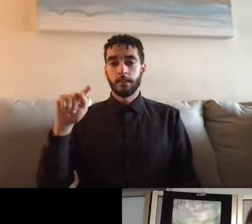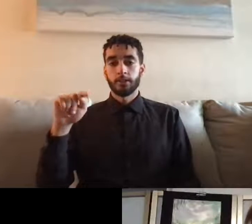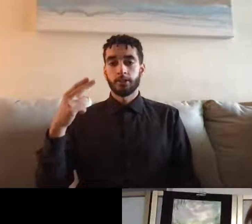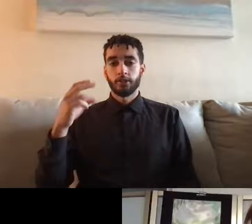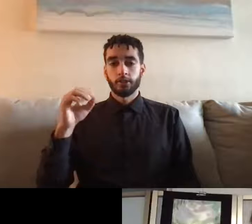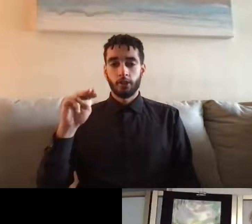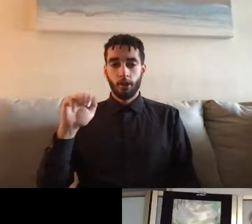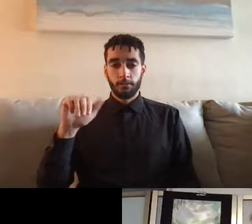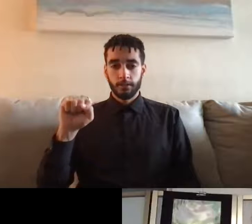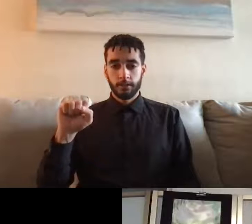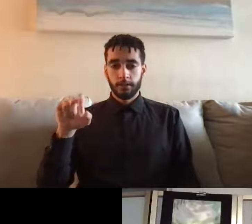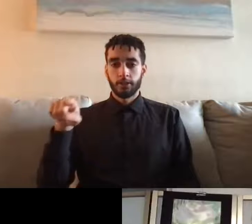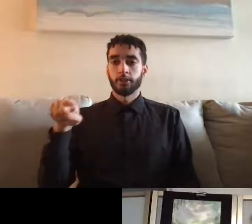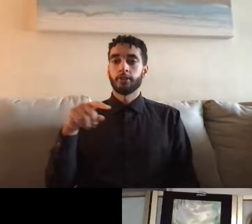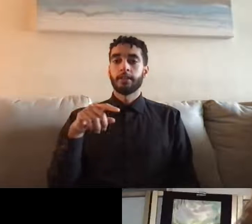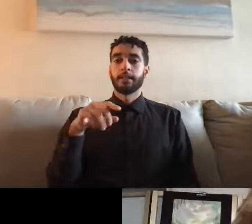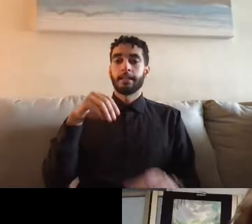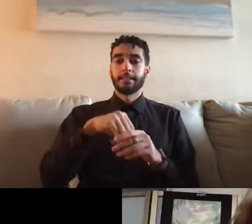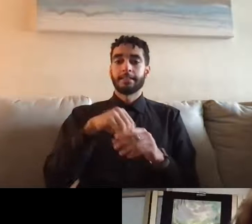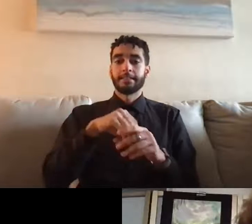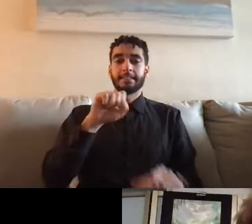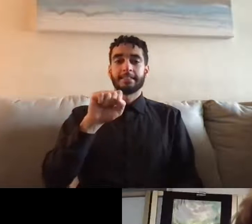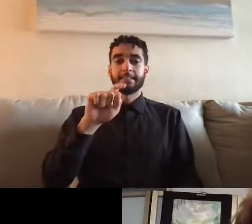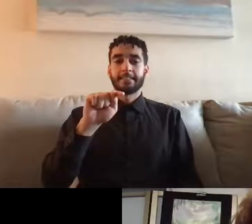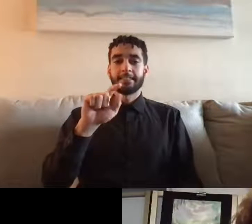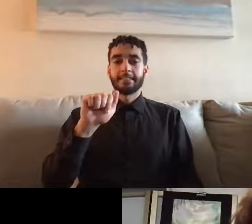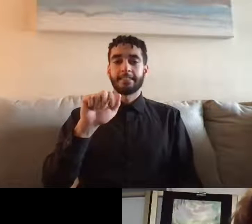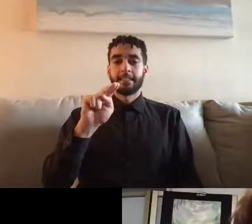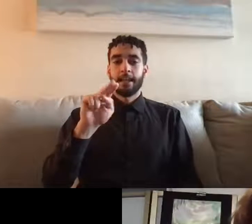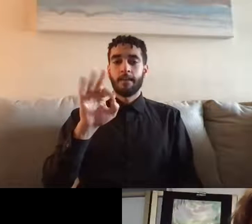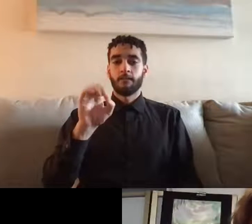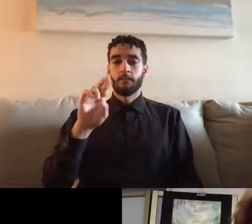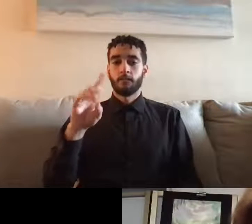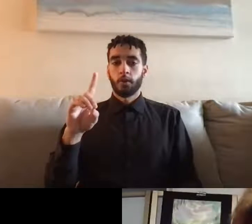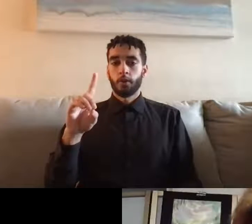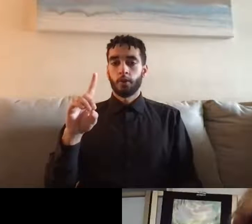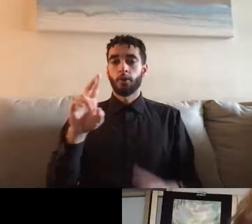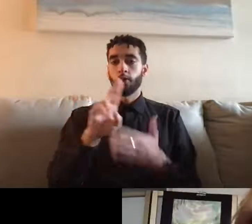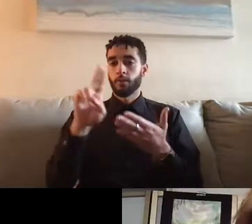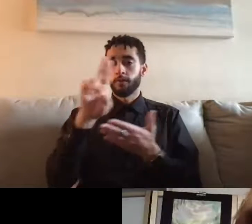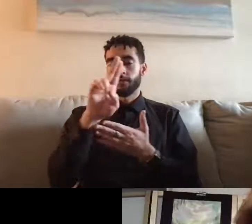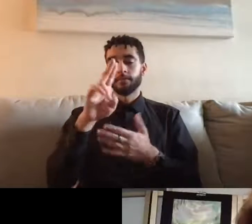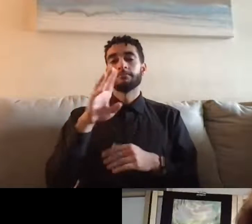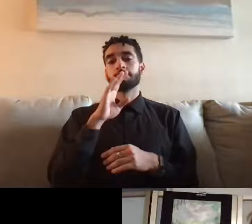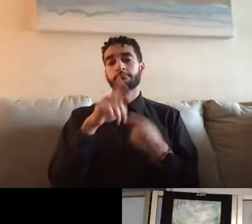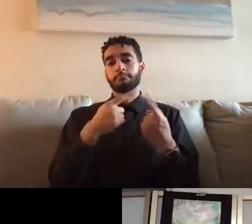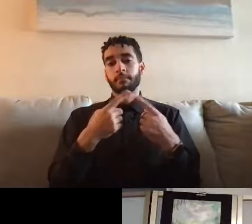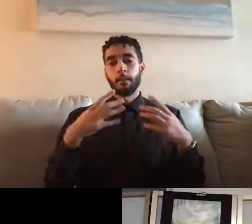emerita of the Stanford University. And she's going to talk about caregiver behavioral health. So over to you,